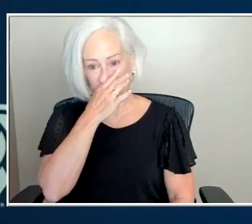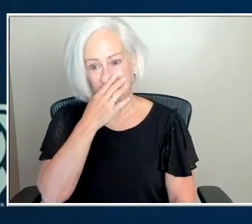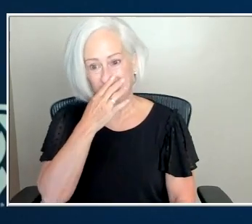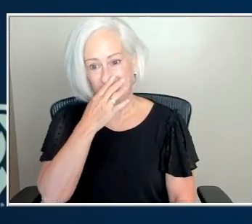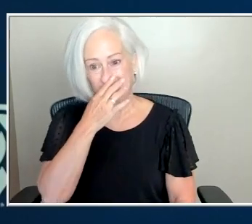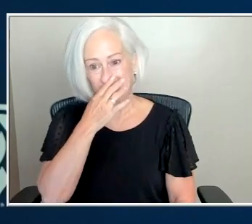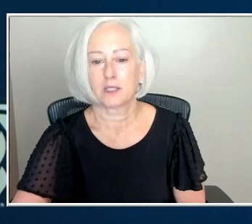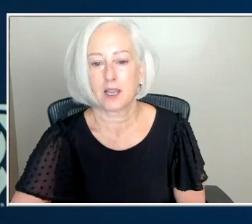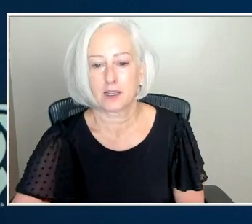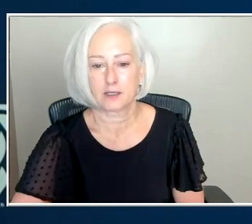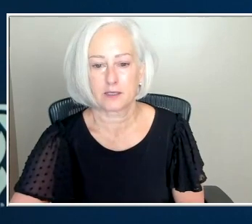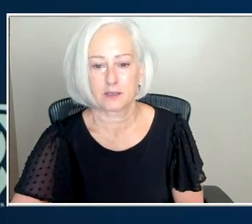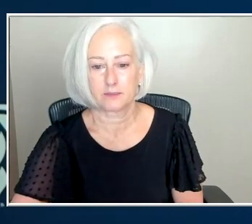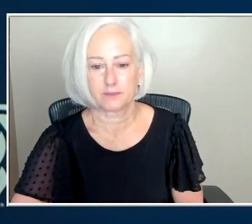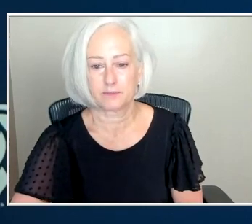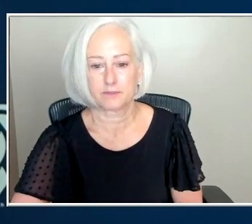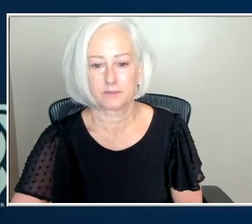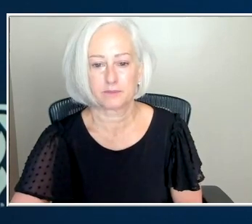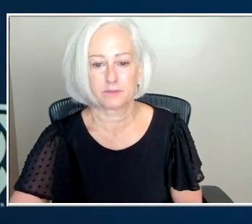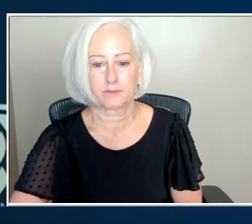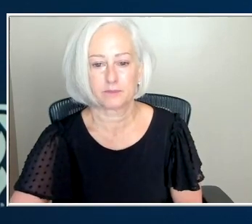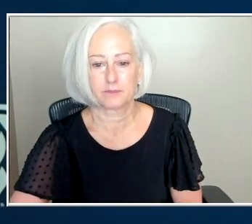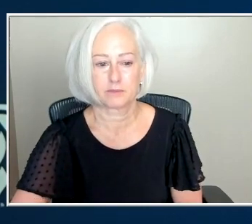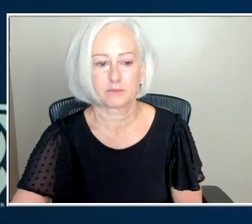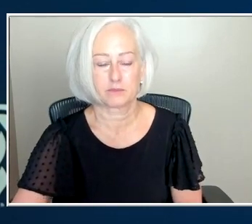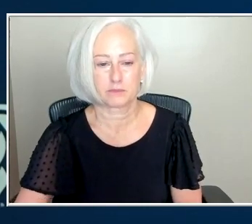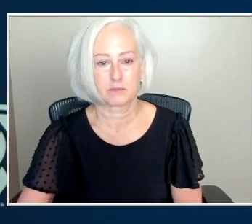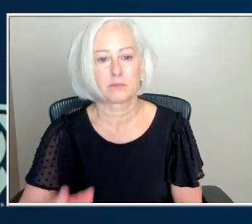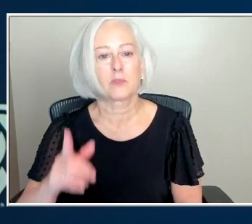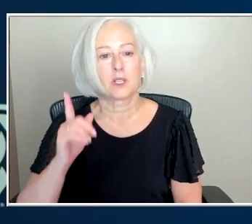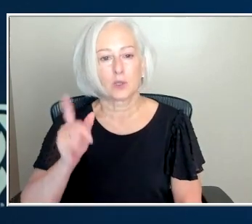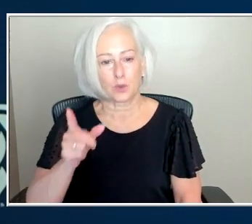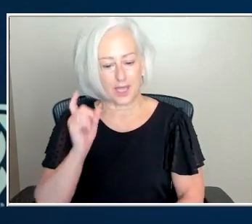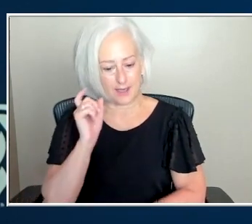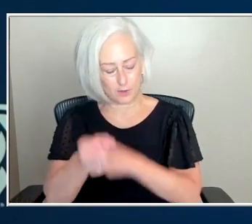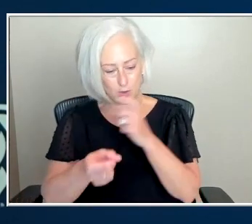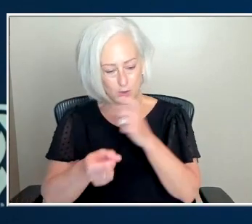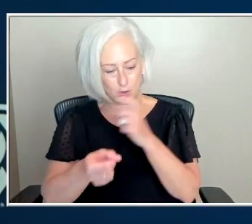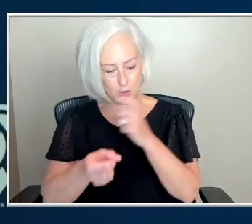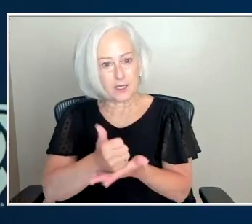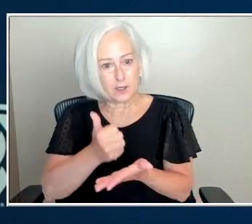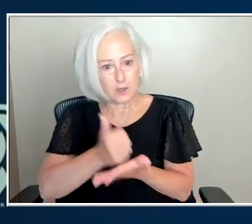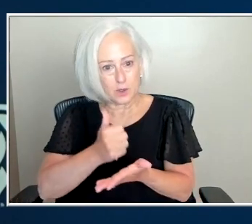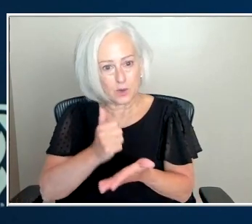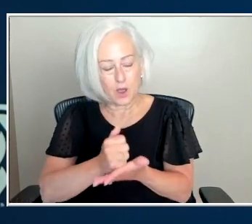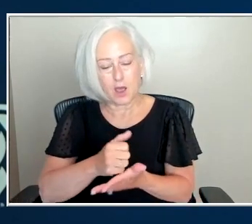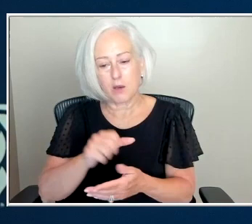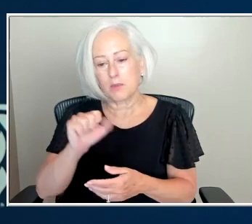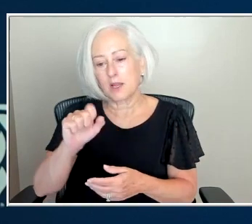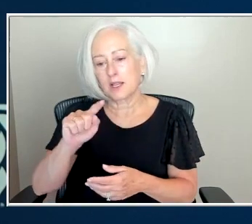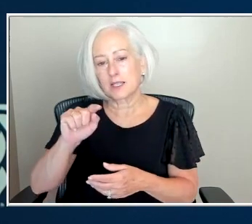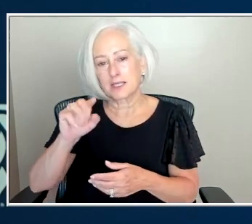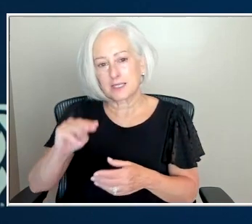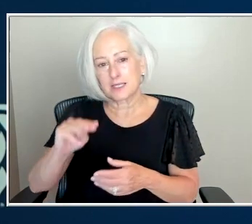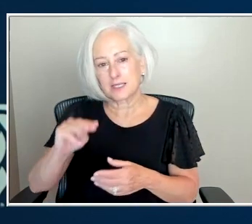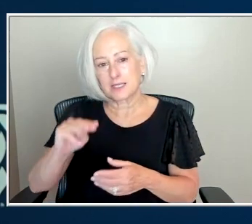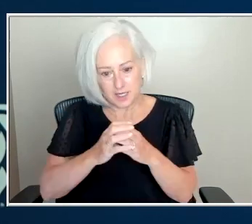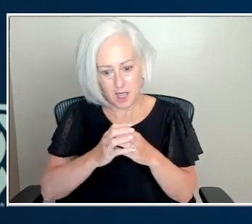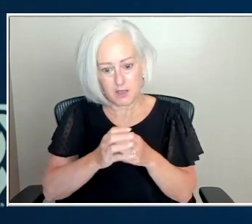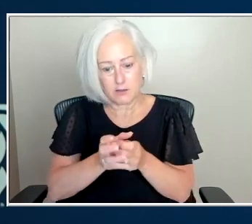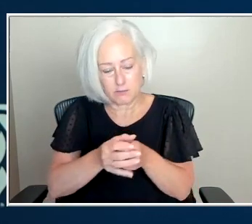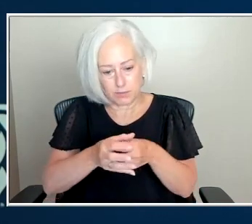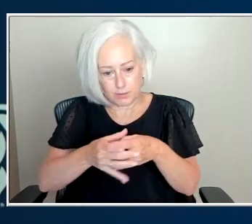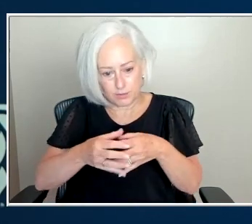factor basically to get the stem cells kind of out into the peripheral blood so that we can filter them out. And so unfortunately that causes basically in the deep part of the bone, the